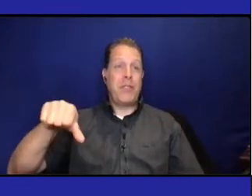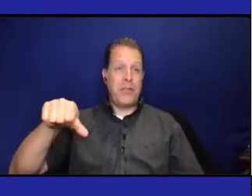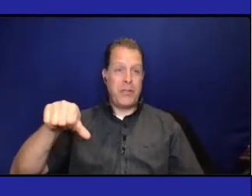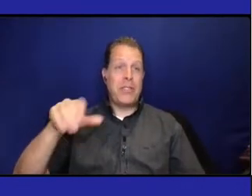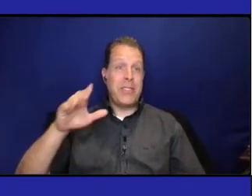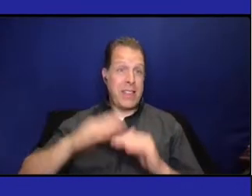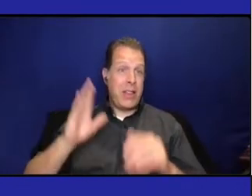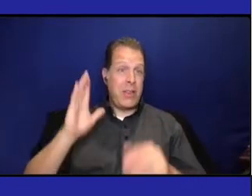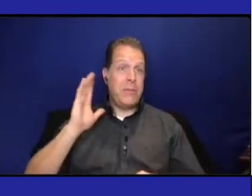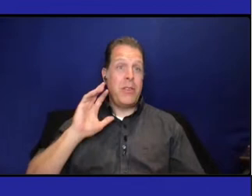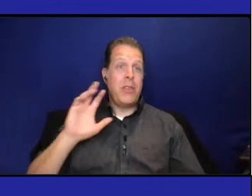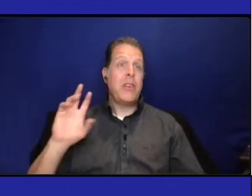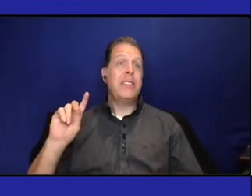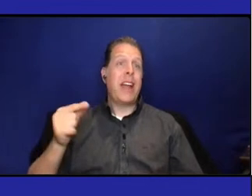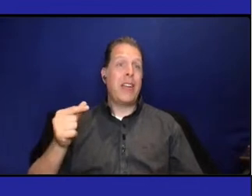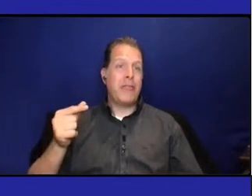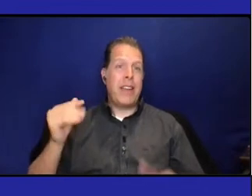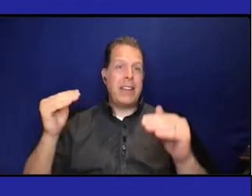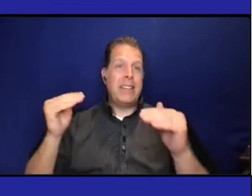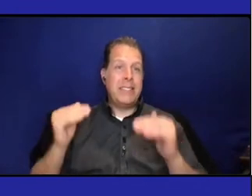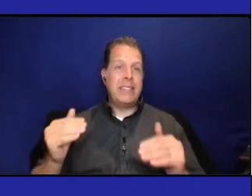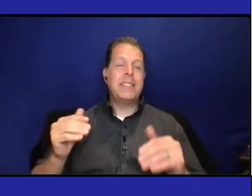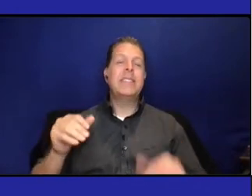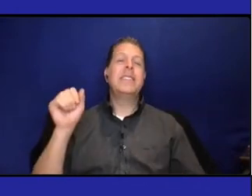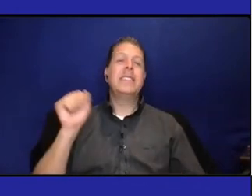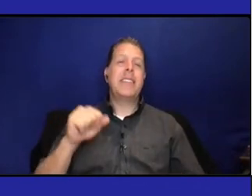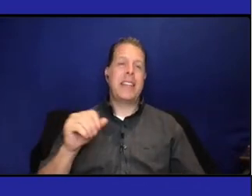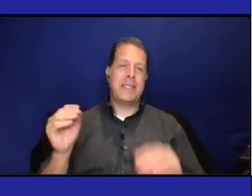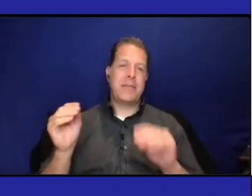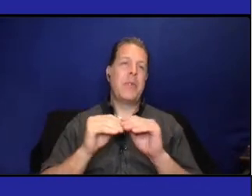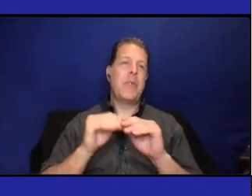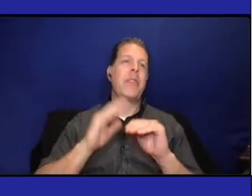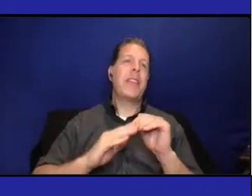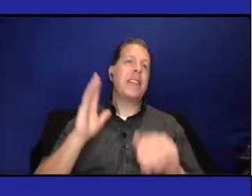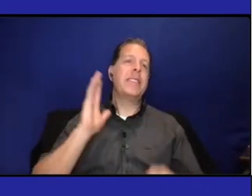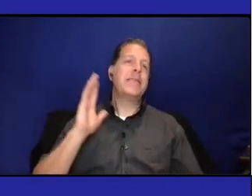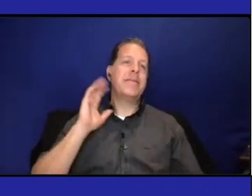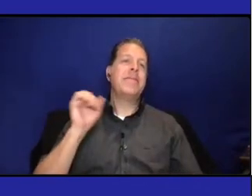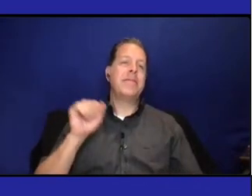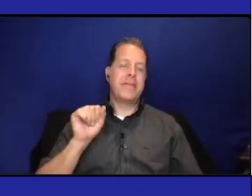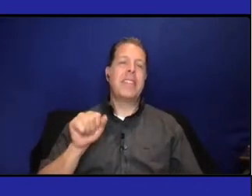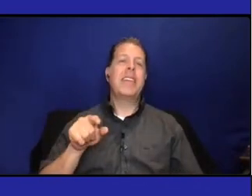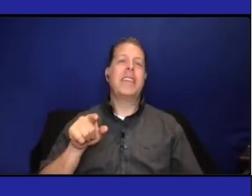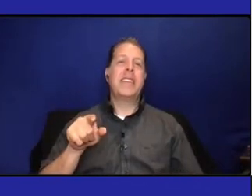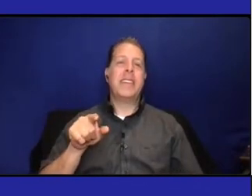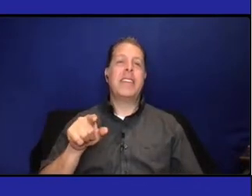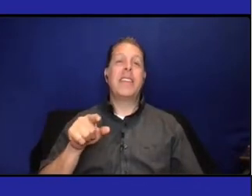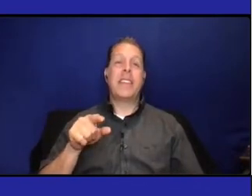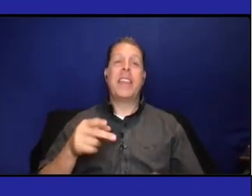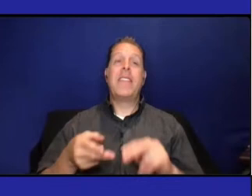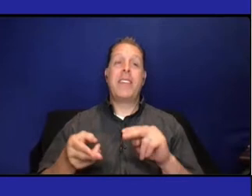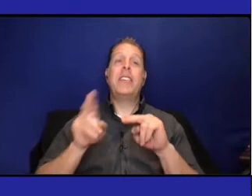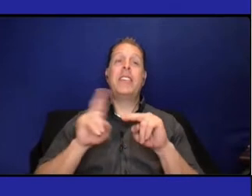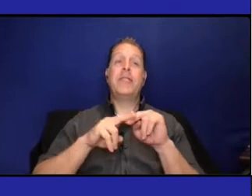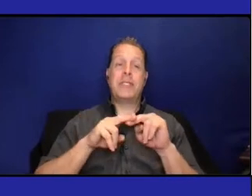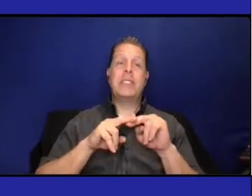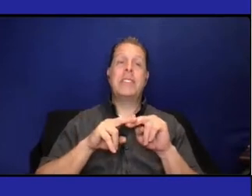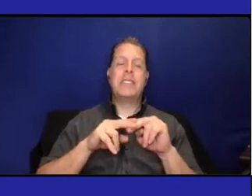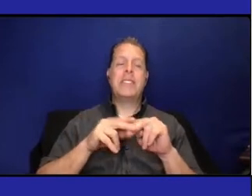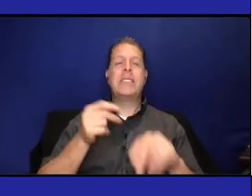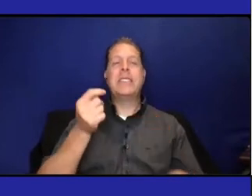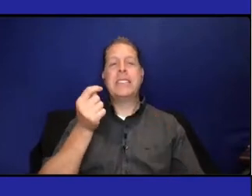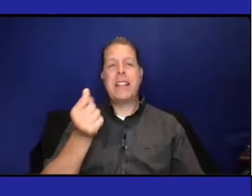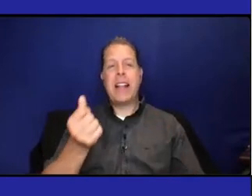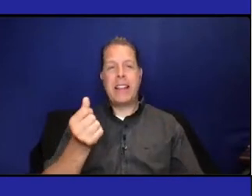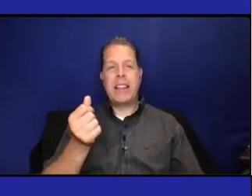downgrades? Yes, okay. They are. They have increased slightly, but still we have